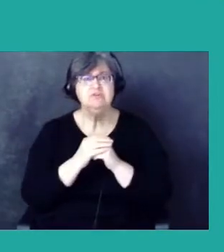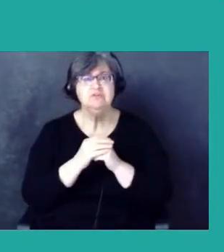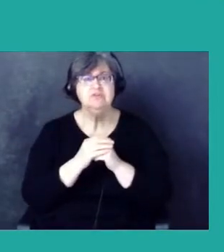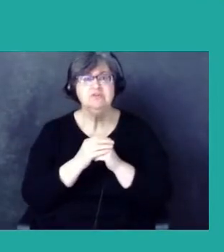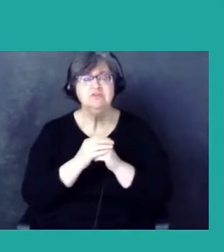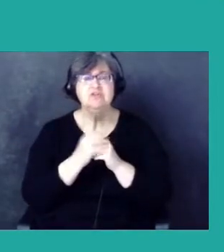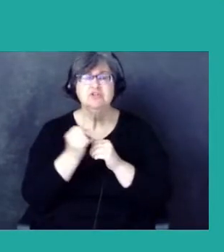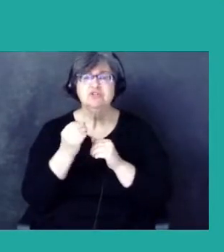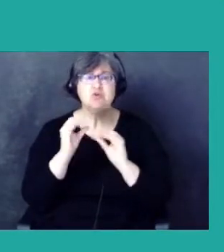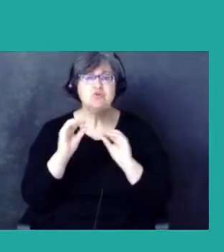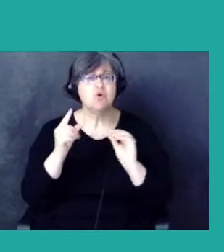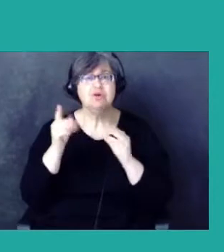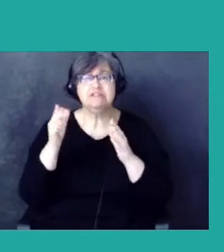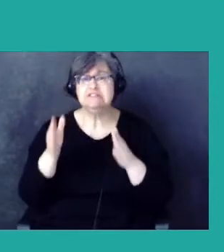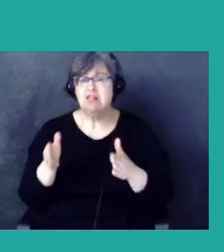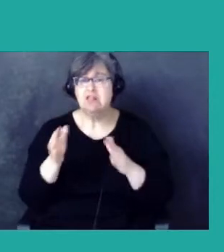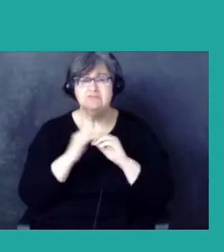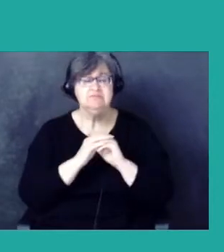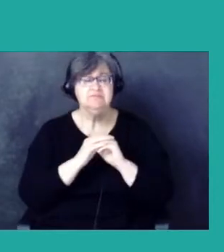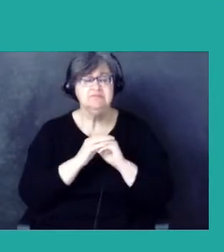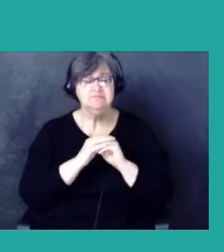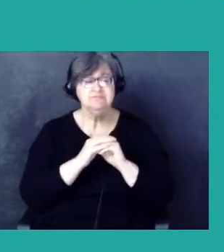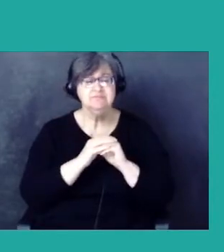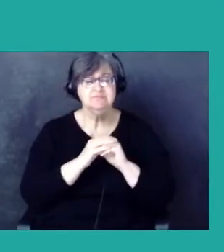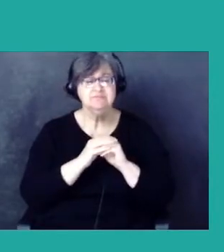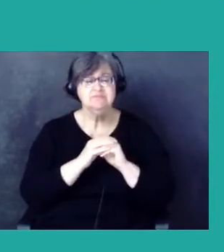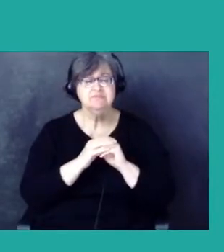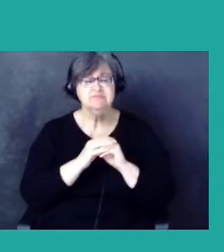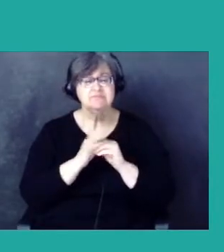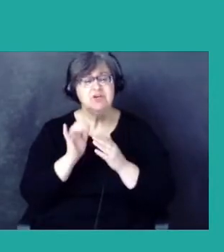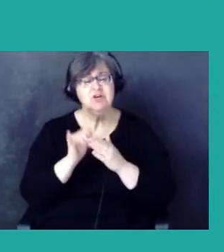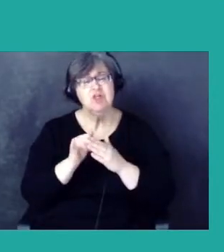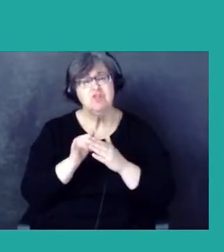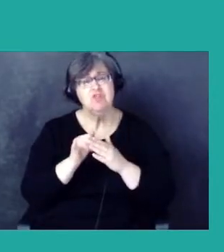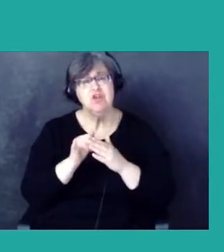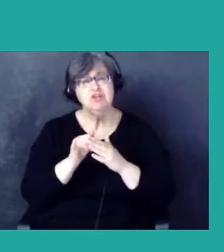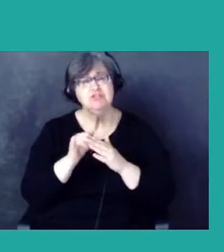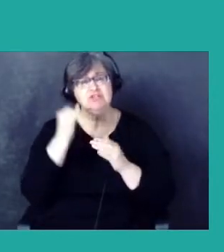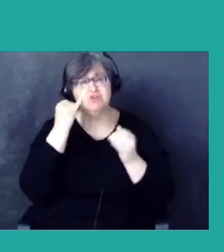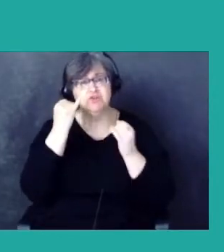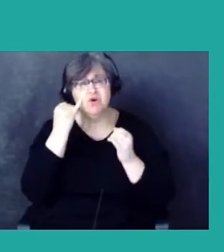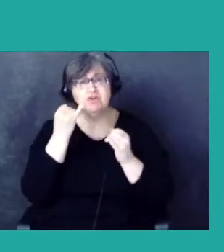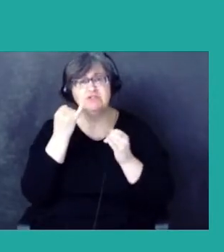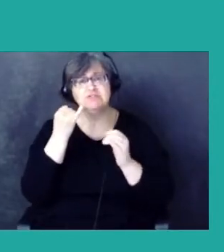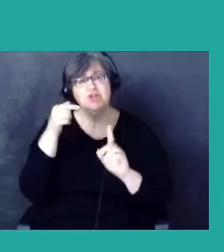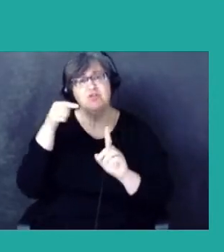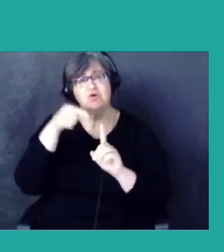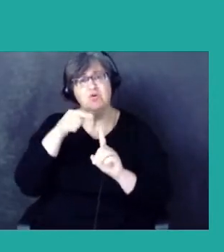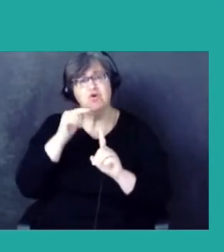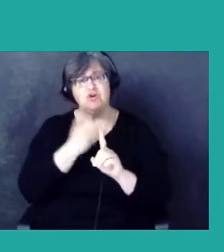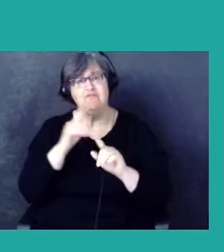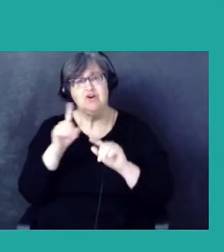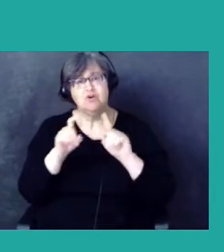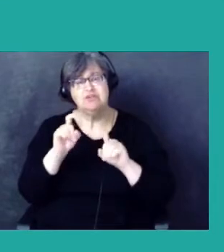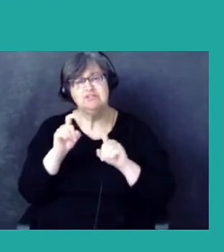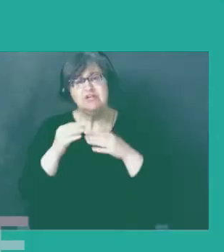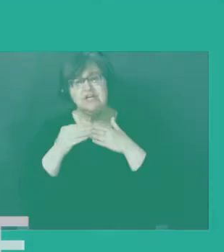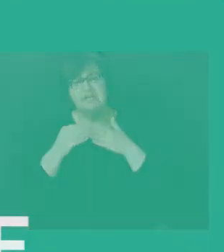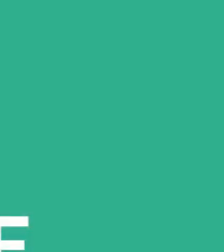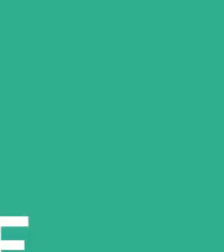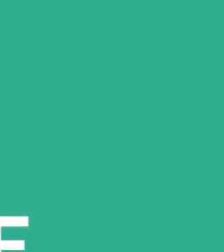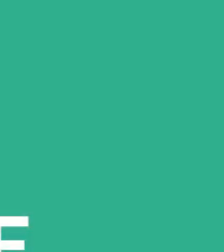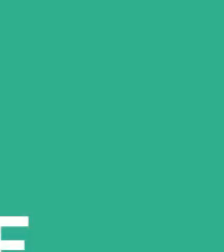behind? These are the notions at the core of the questions guiding our dialogue today.